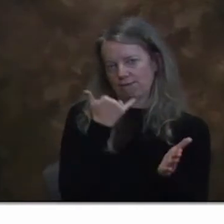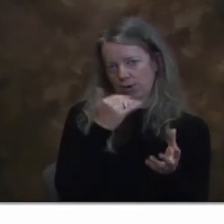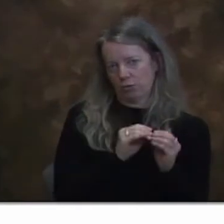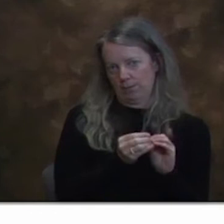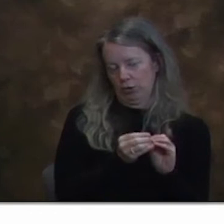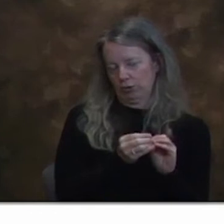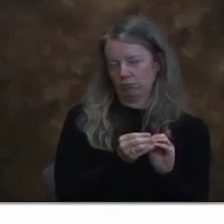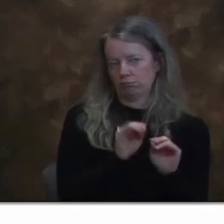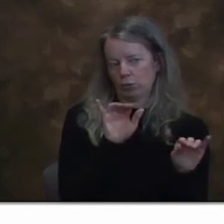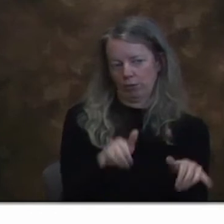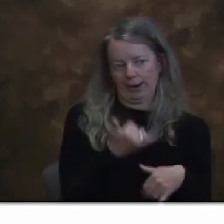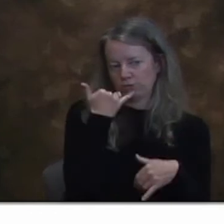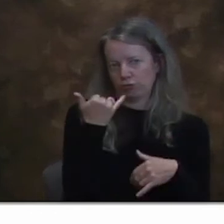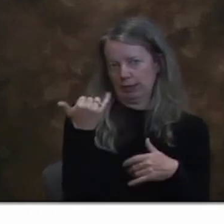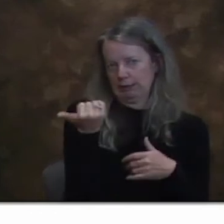and